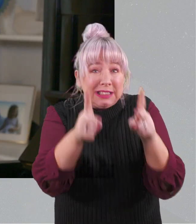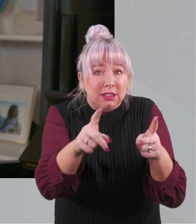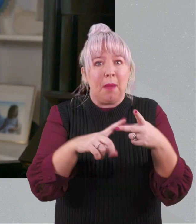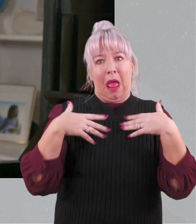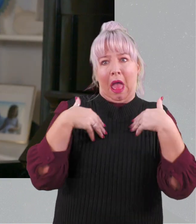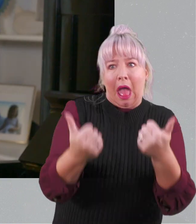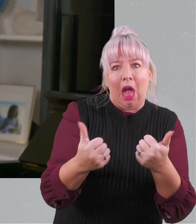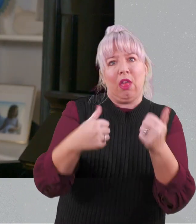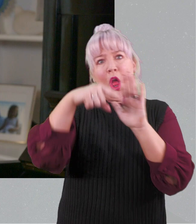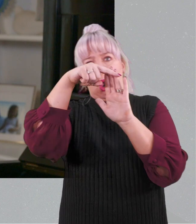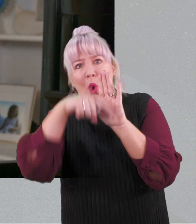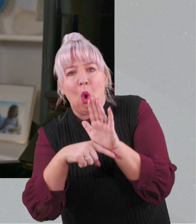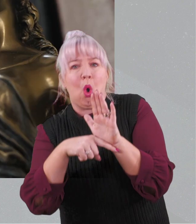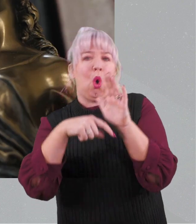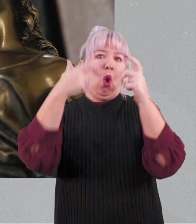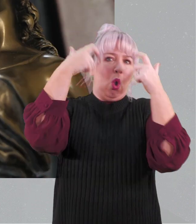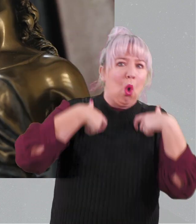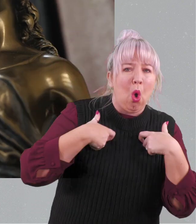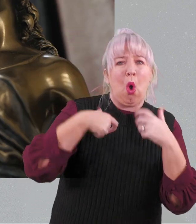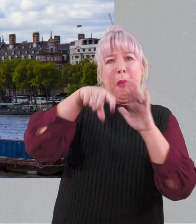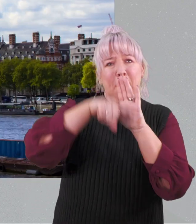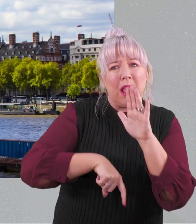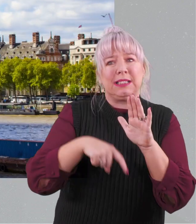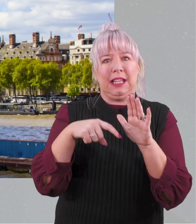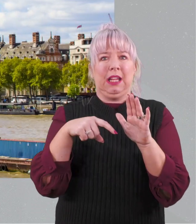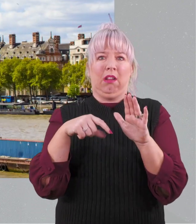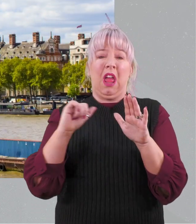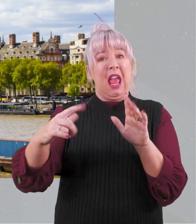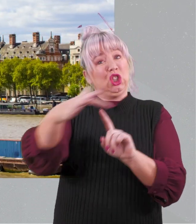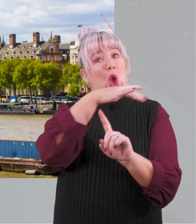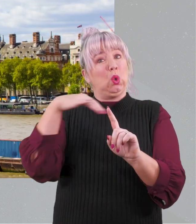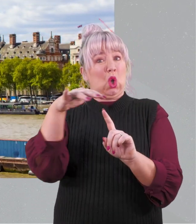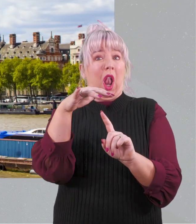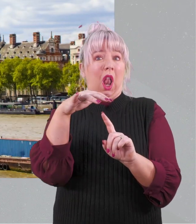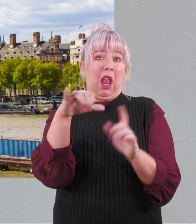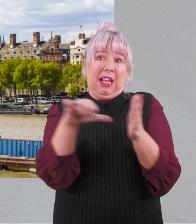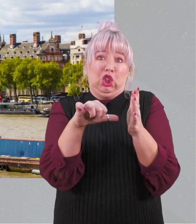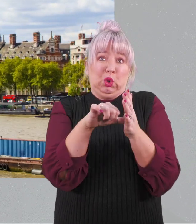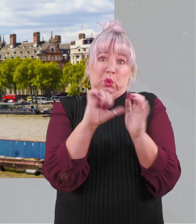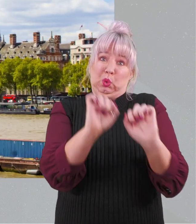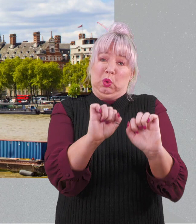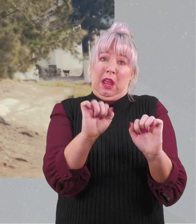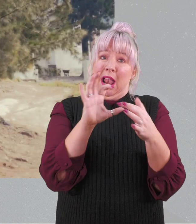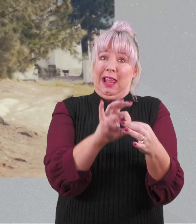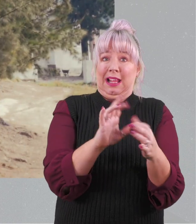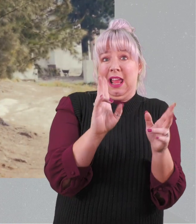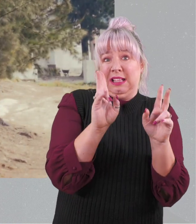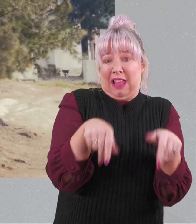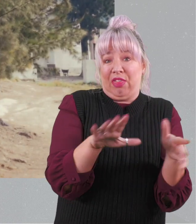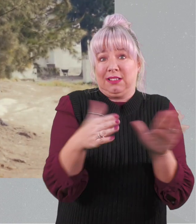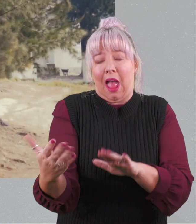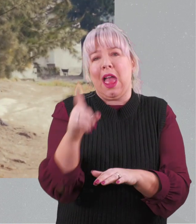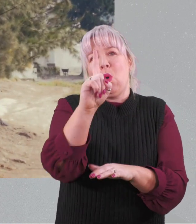It interfaces with healthcare systems, with the law, with policy, with education. All of those, death and dying, are social issues. And